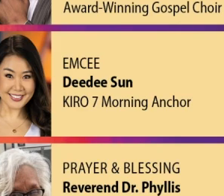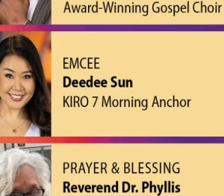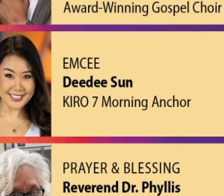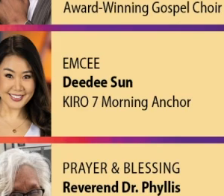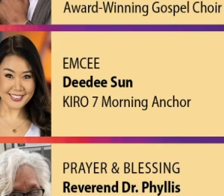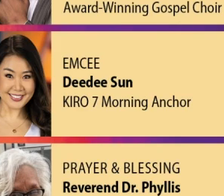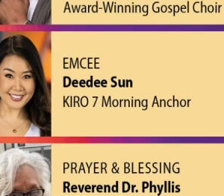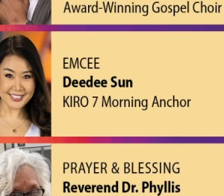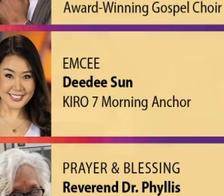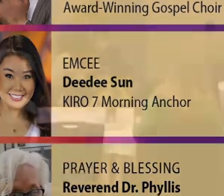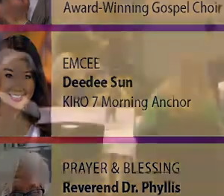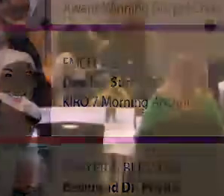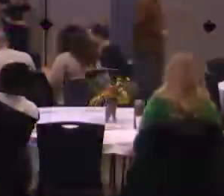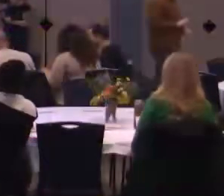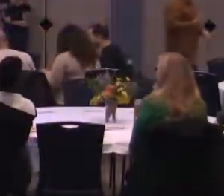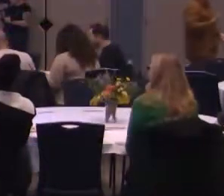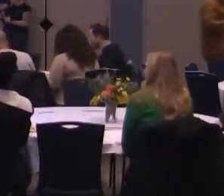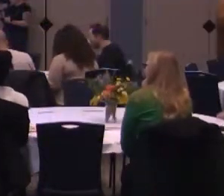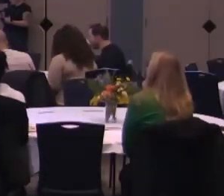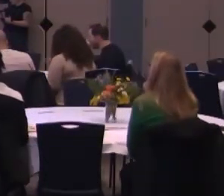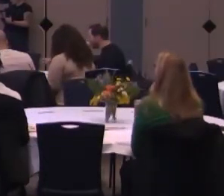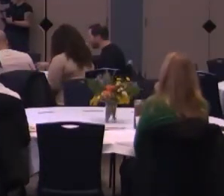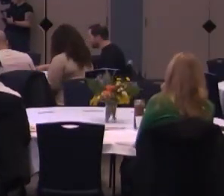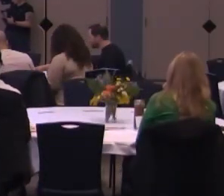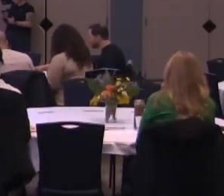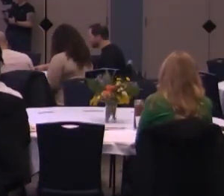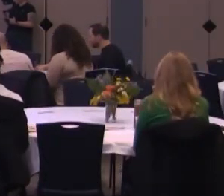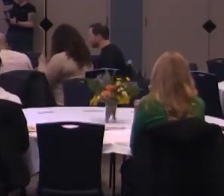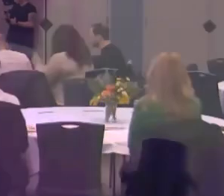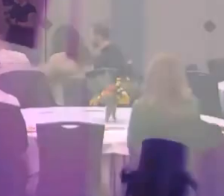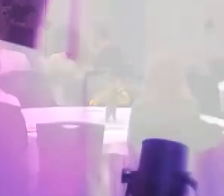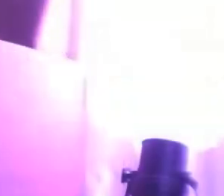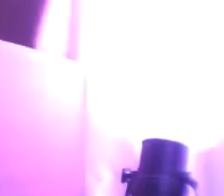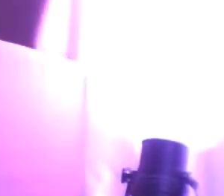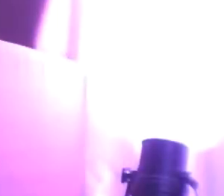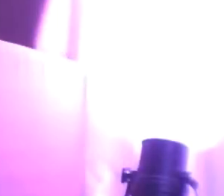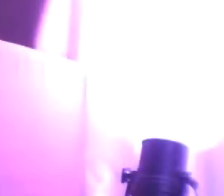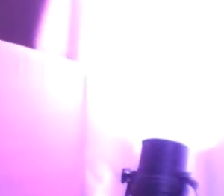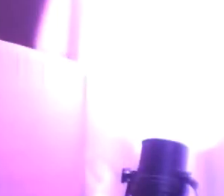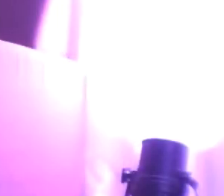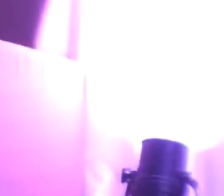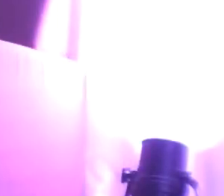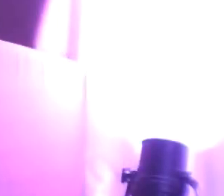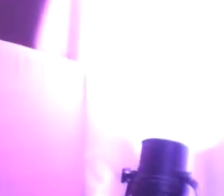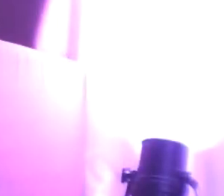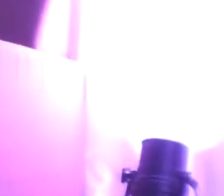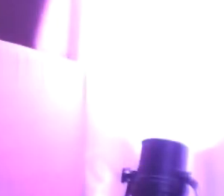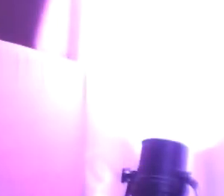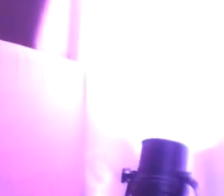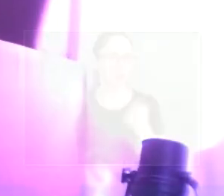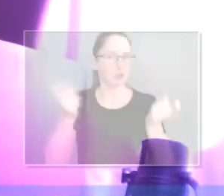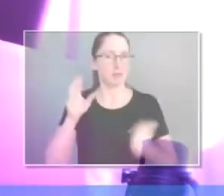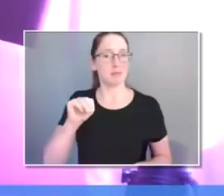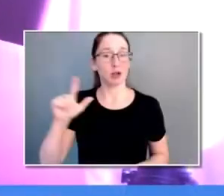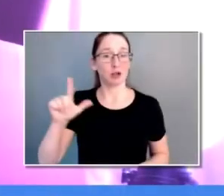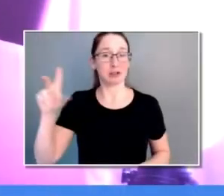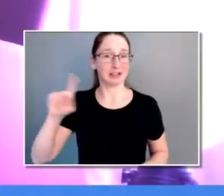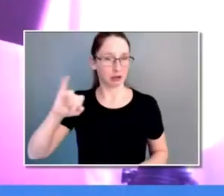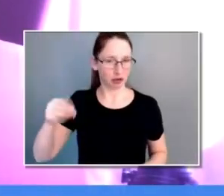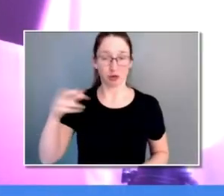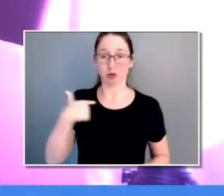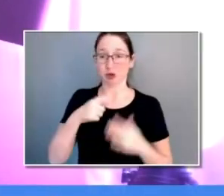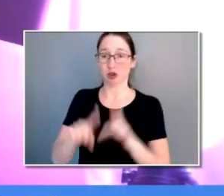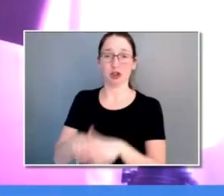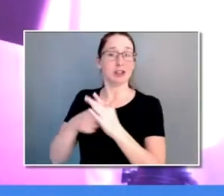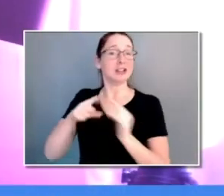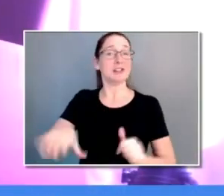Good morning, everyone, and welcome to the 52nd Annual Community Celebration of Dr. Martin Luther King Jr. We're going to start this